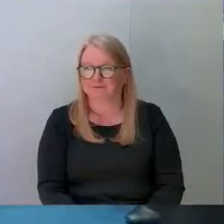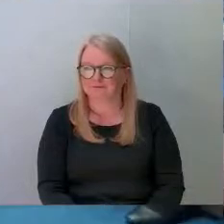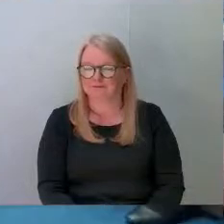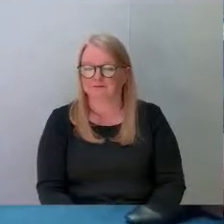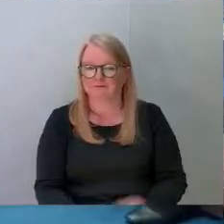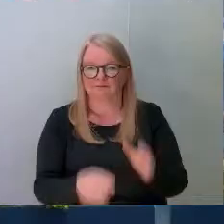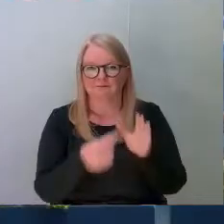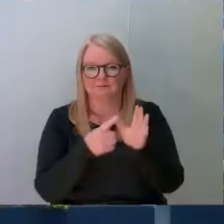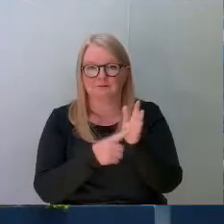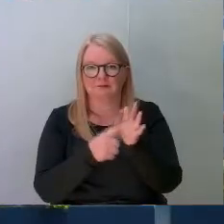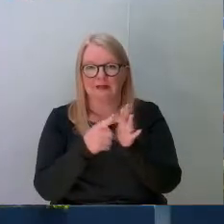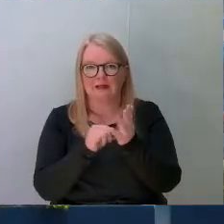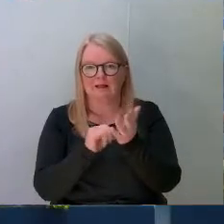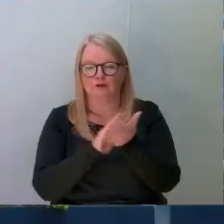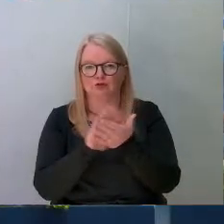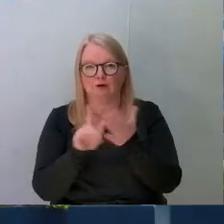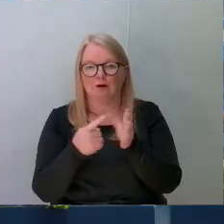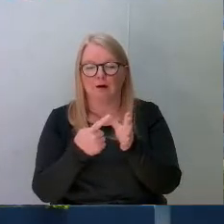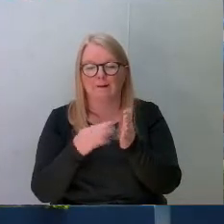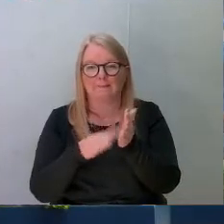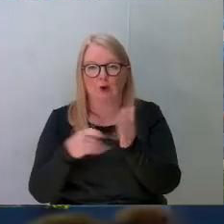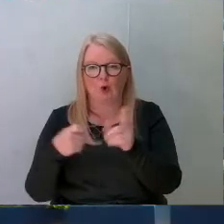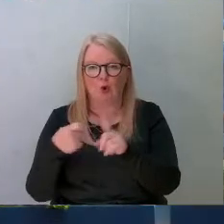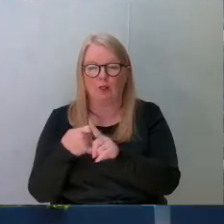Alicia McCrory.